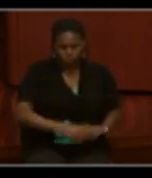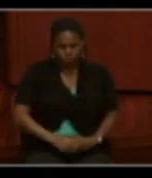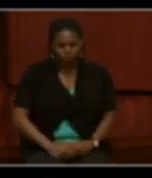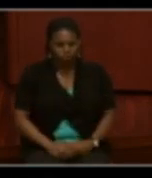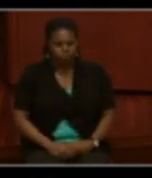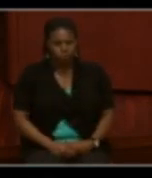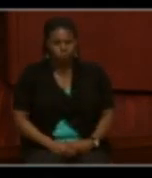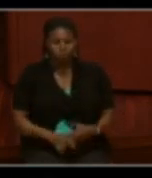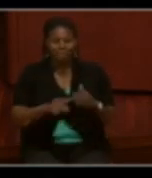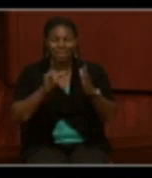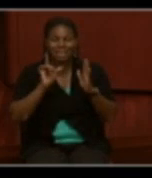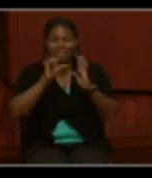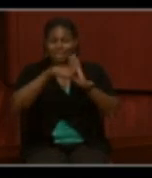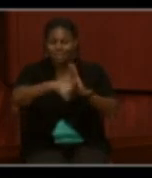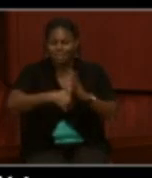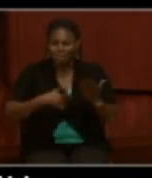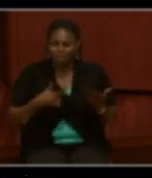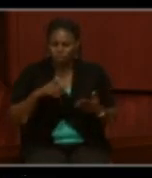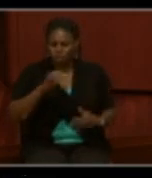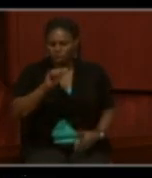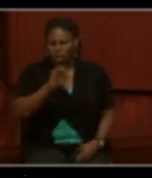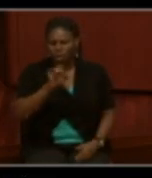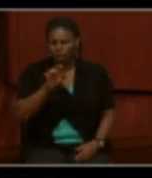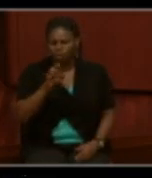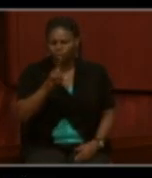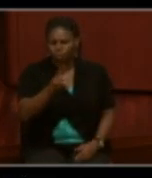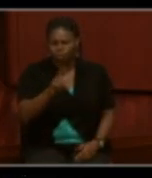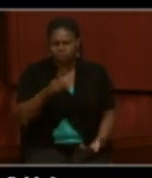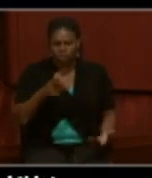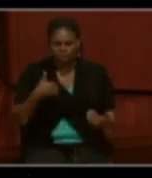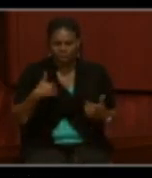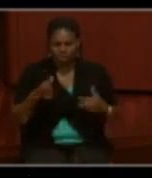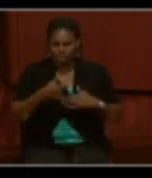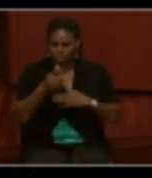Later, Alfred Pope has another Freedman's Bank account,